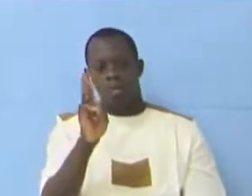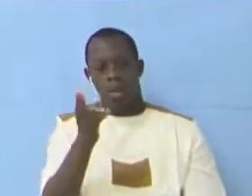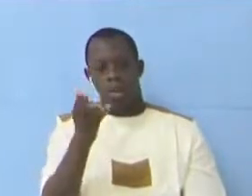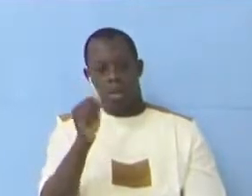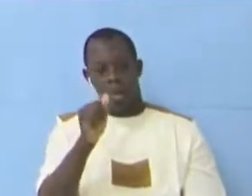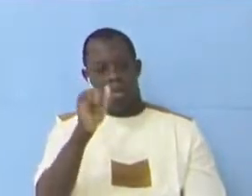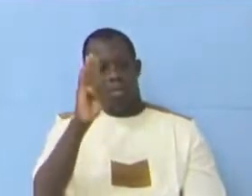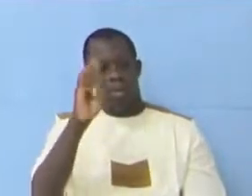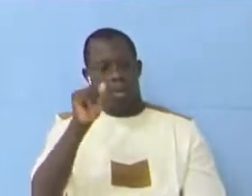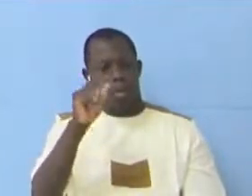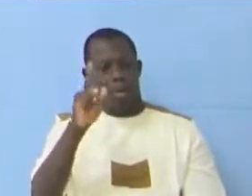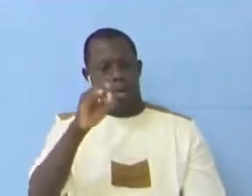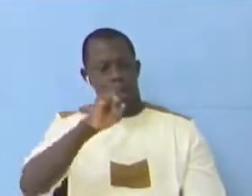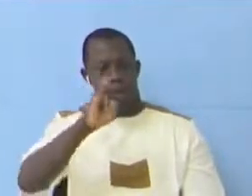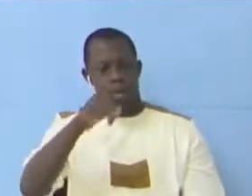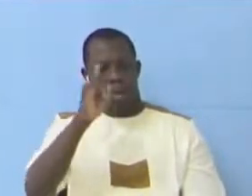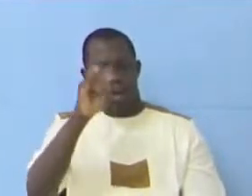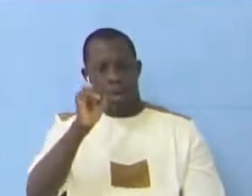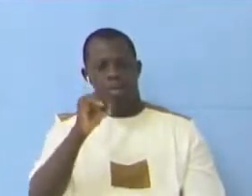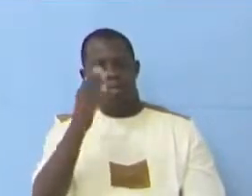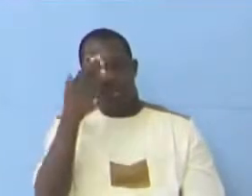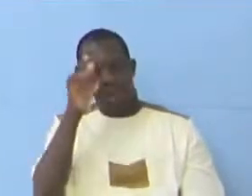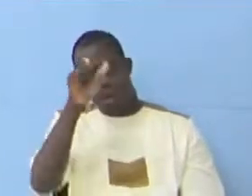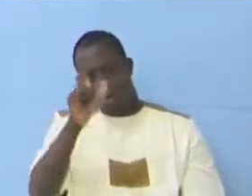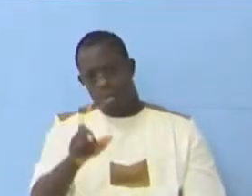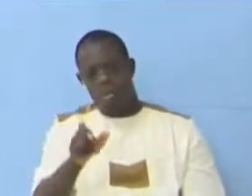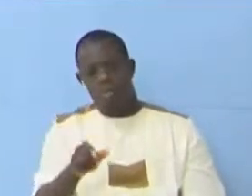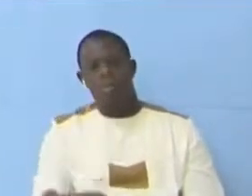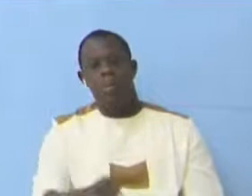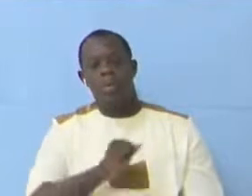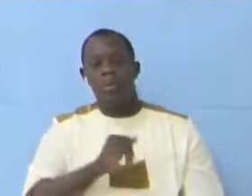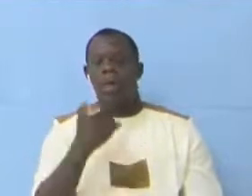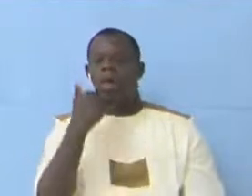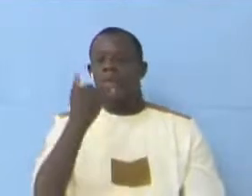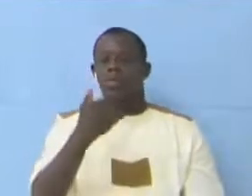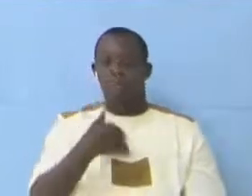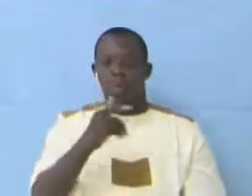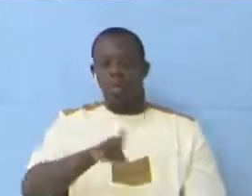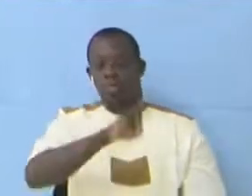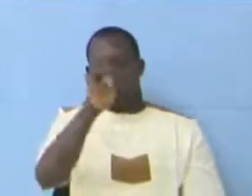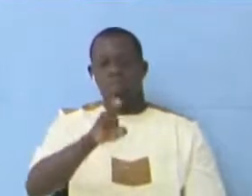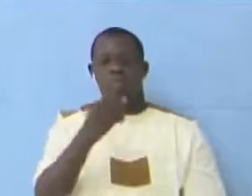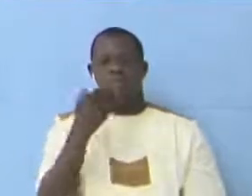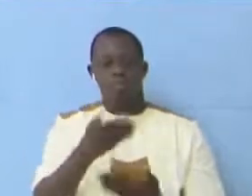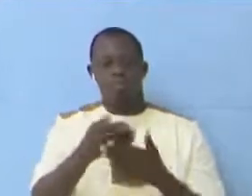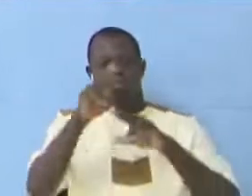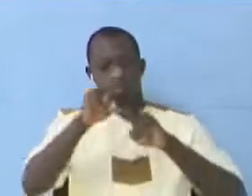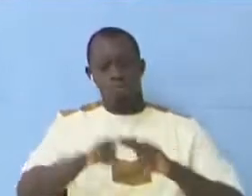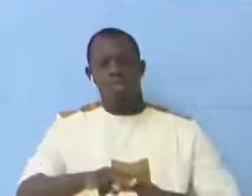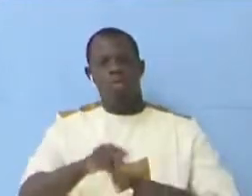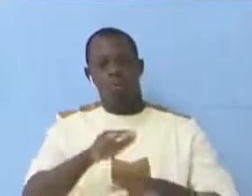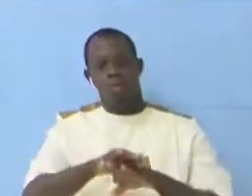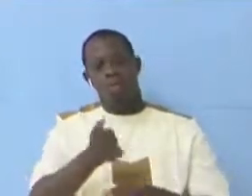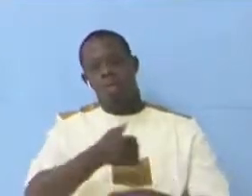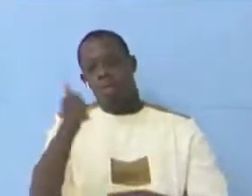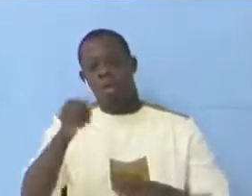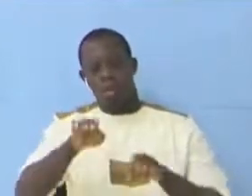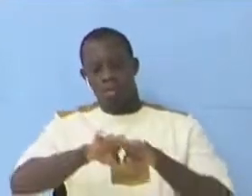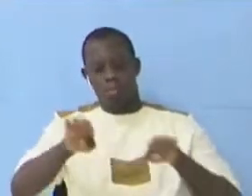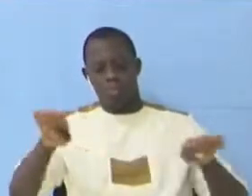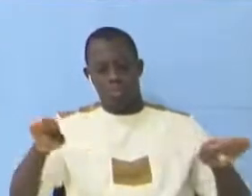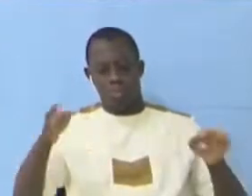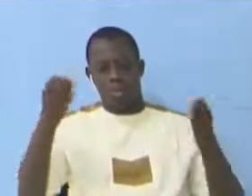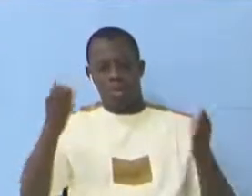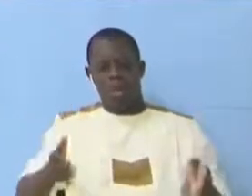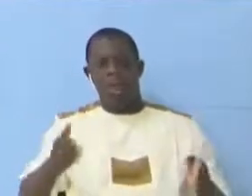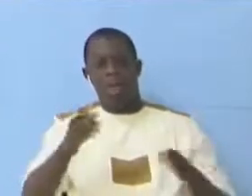ci laa xam ne kooku mooy Noah Badji Lieutenant Noah Badji. He asked me to to sit on a particular bench ci la wax na